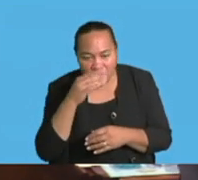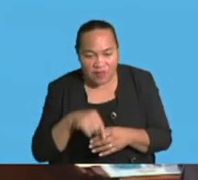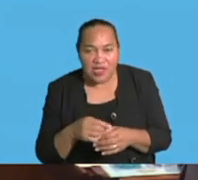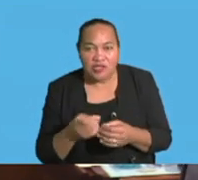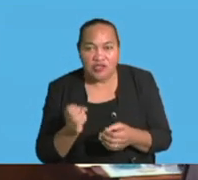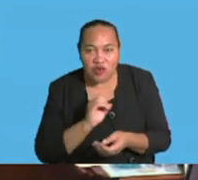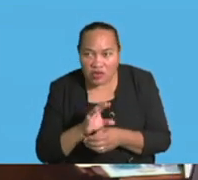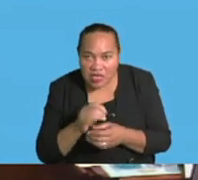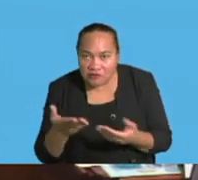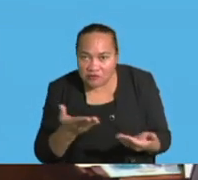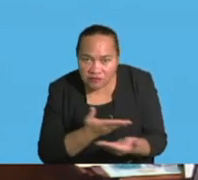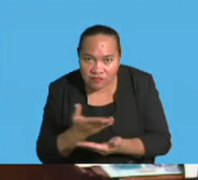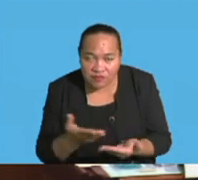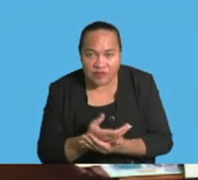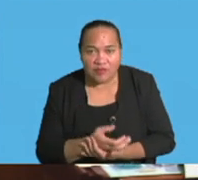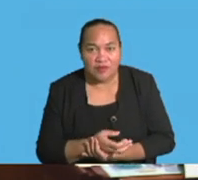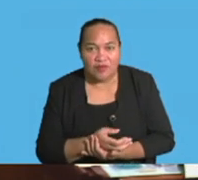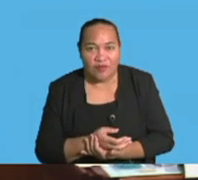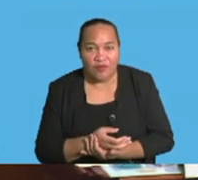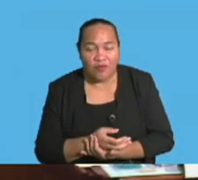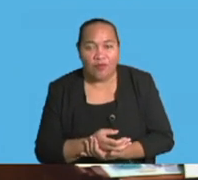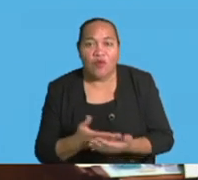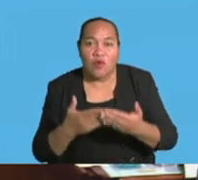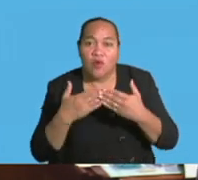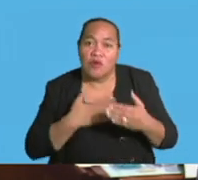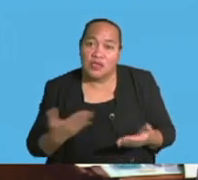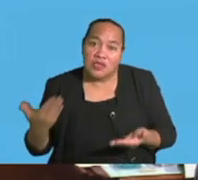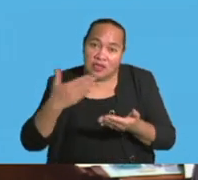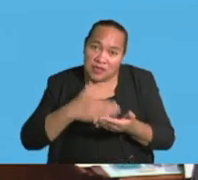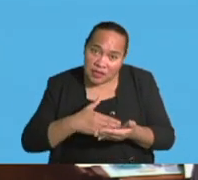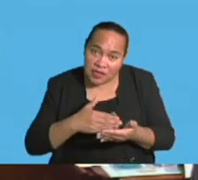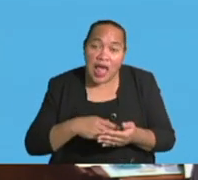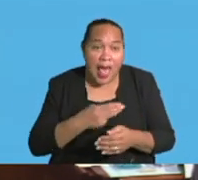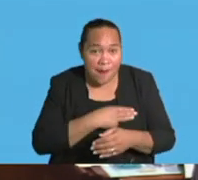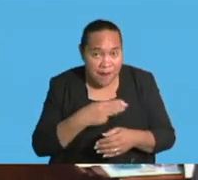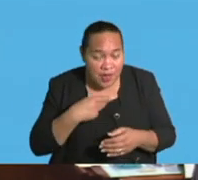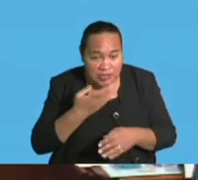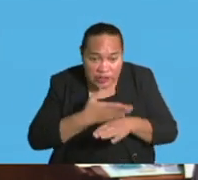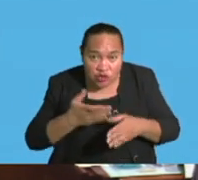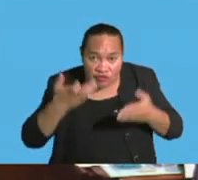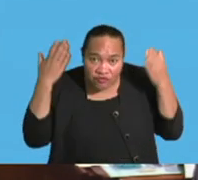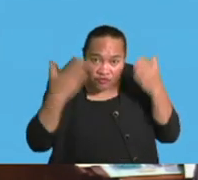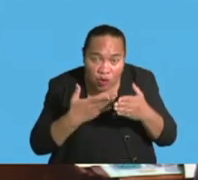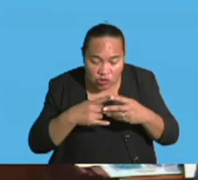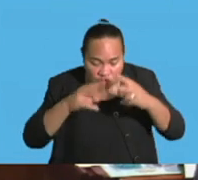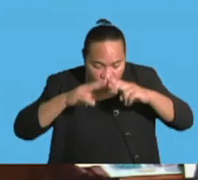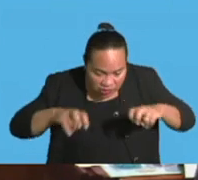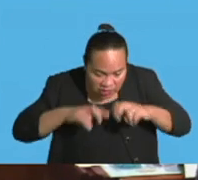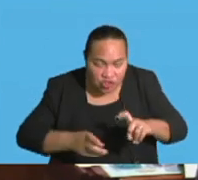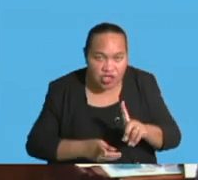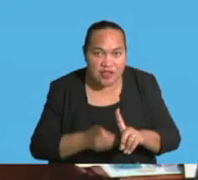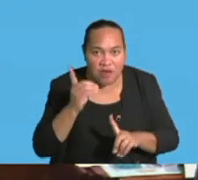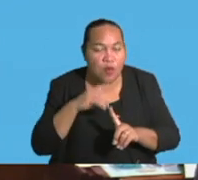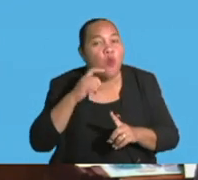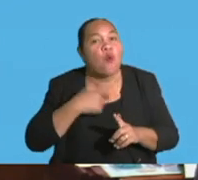consultancies. Suffice to say, Honourable Speaker say, the Ministry is placing renewed focus on research and development, as this